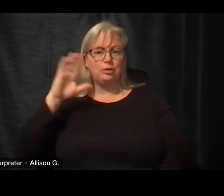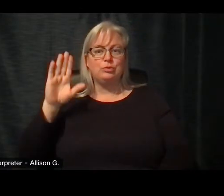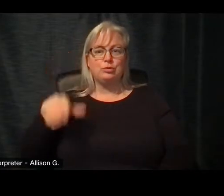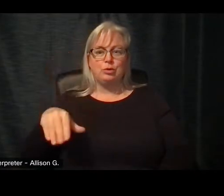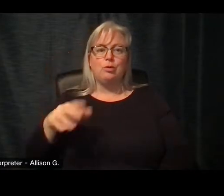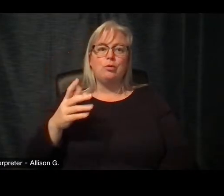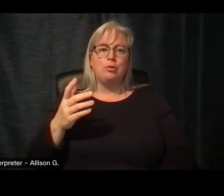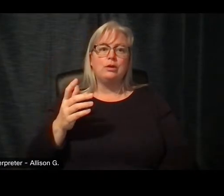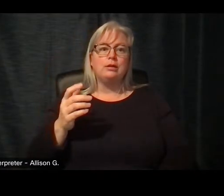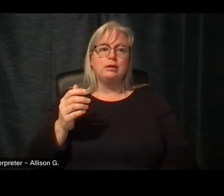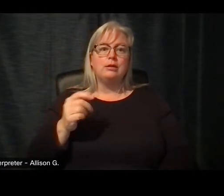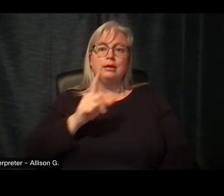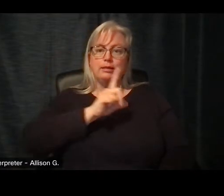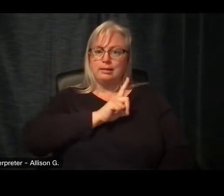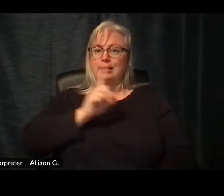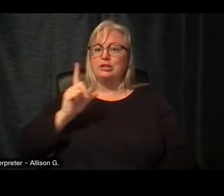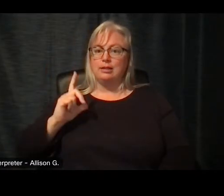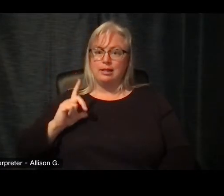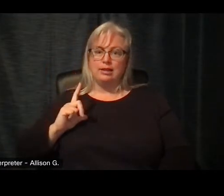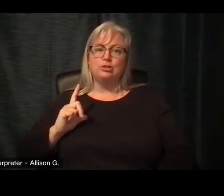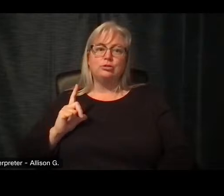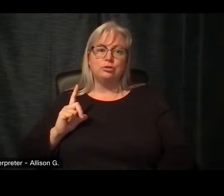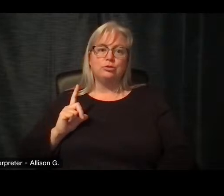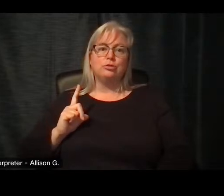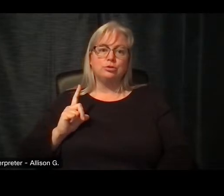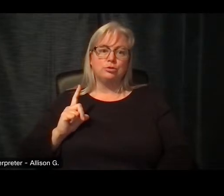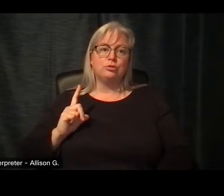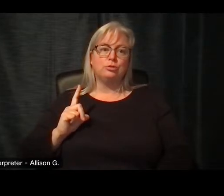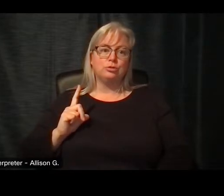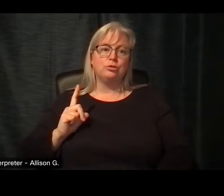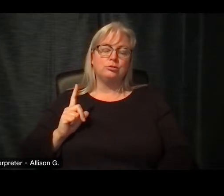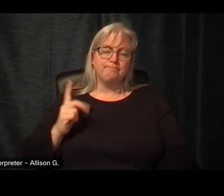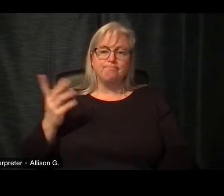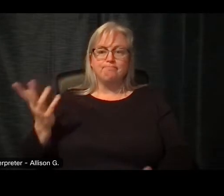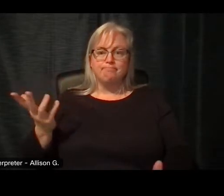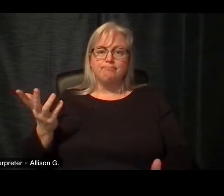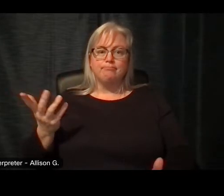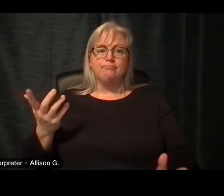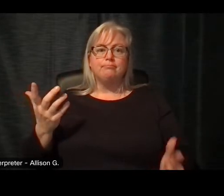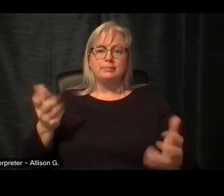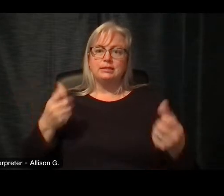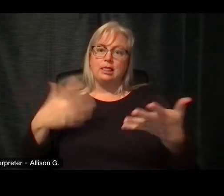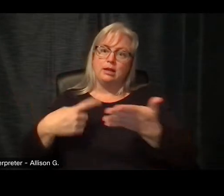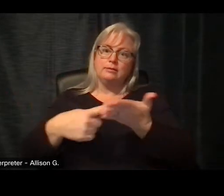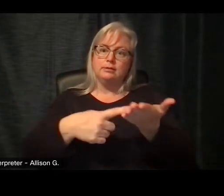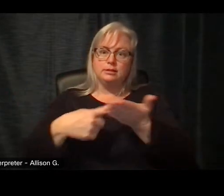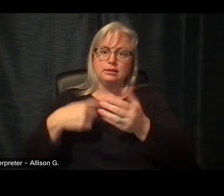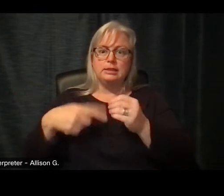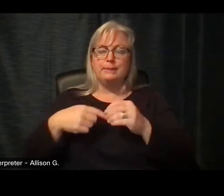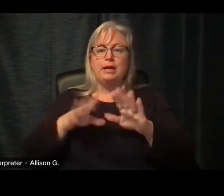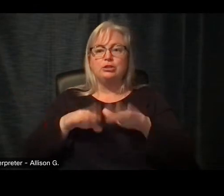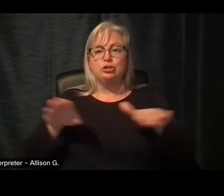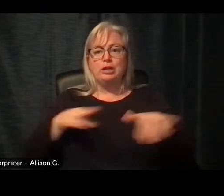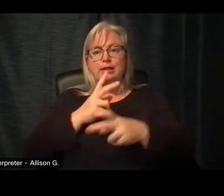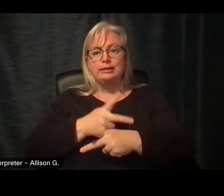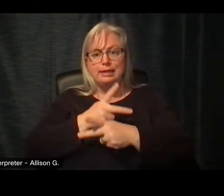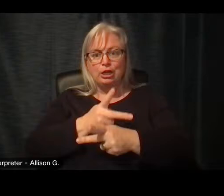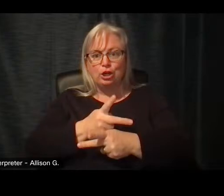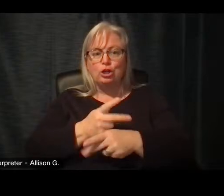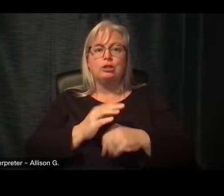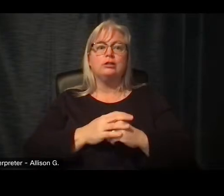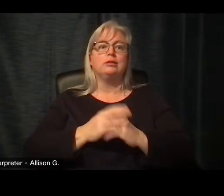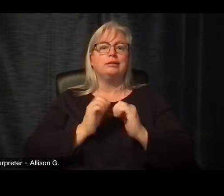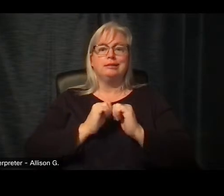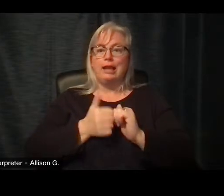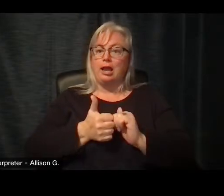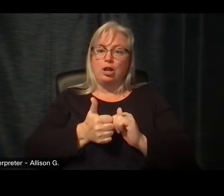the legislature has had a lot of discussions about childcare and how